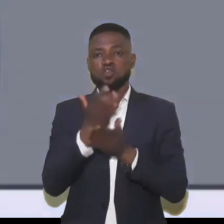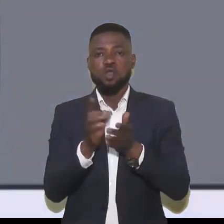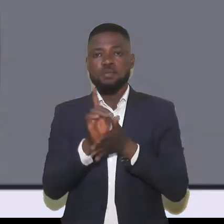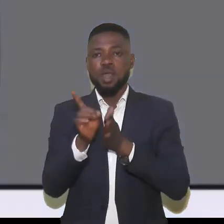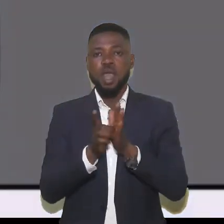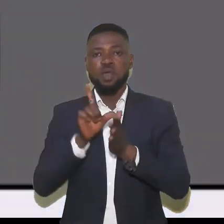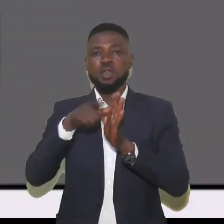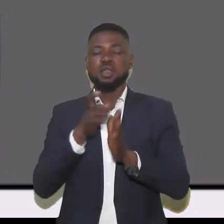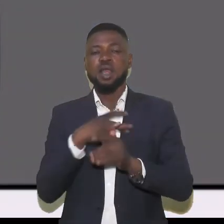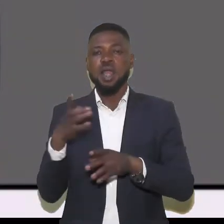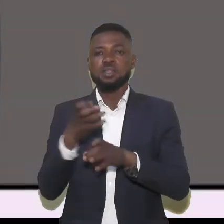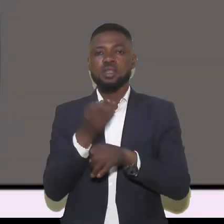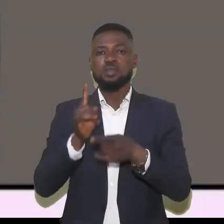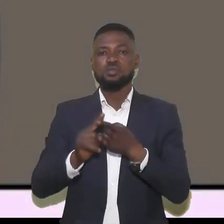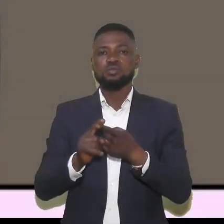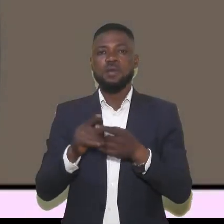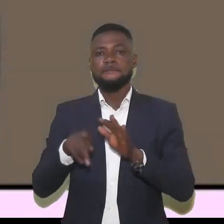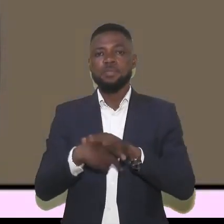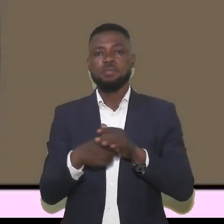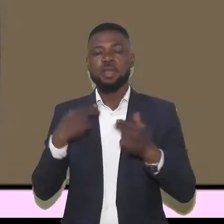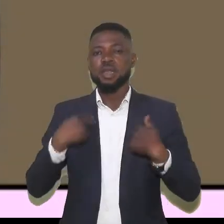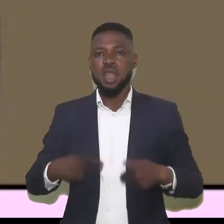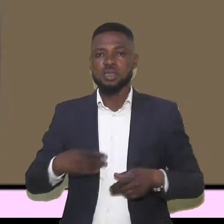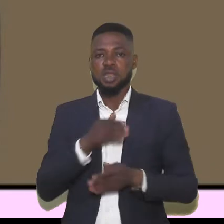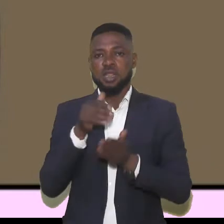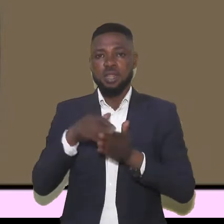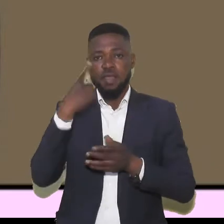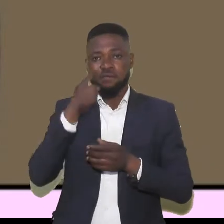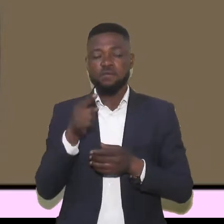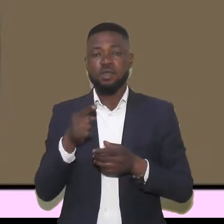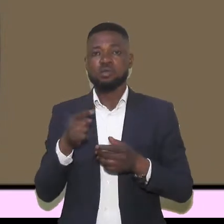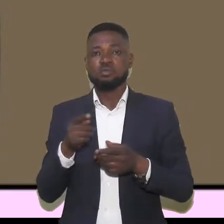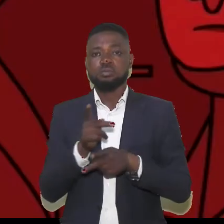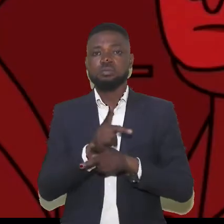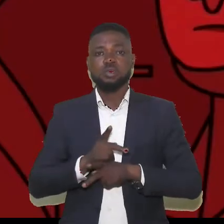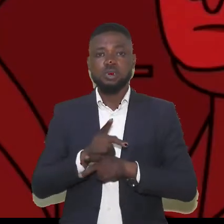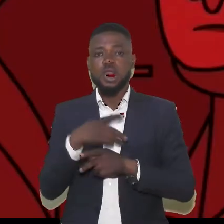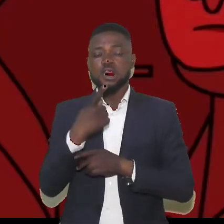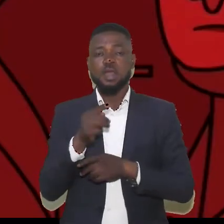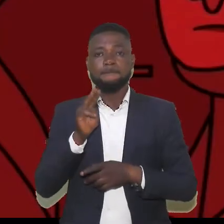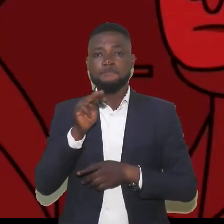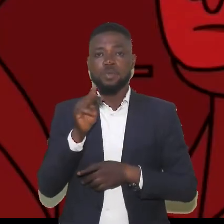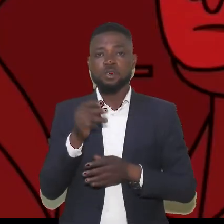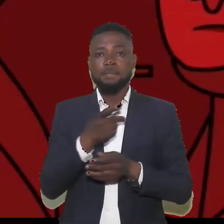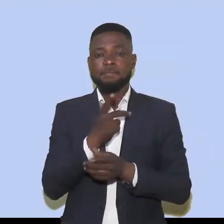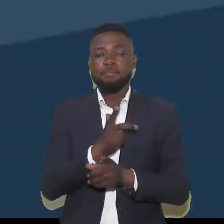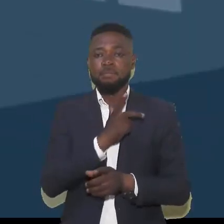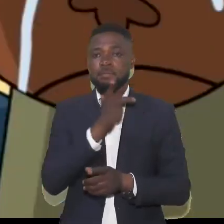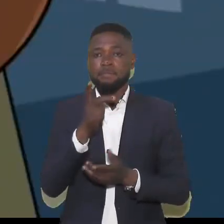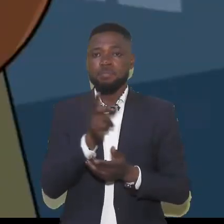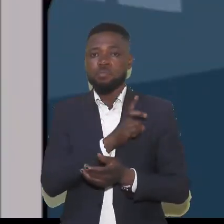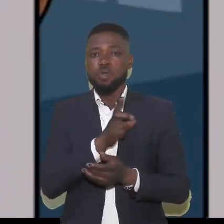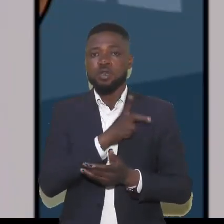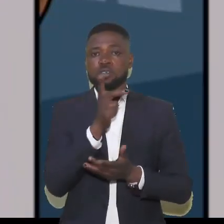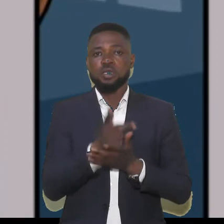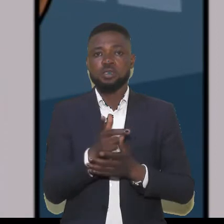some hours later and was taken to the Primary Health Care Center, Mushin, for treatment. The Mushin Police Division later that